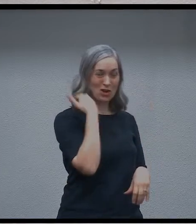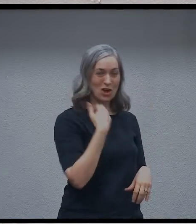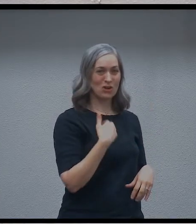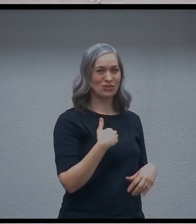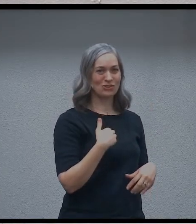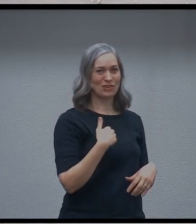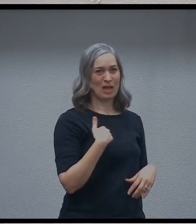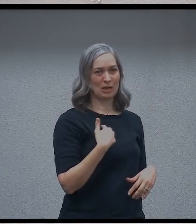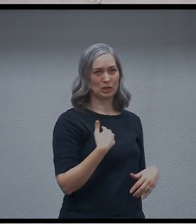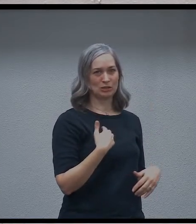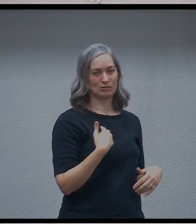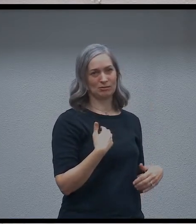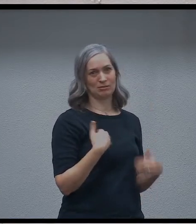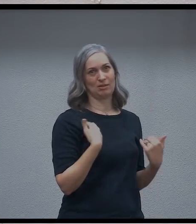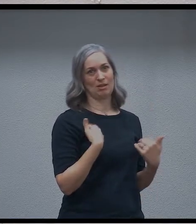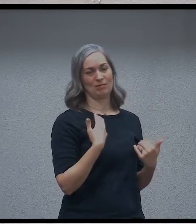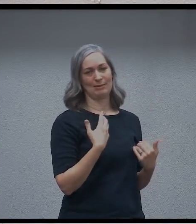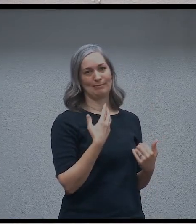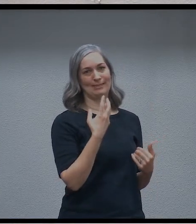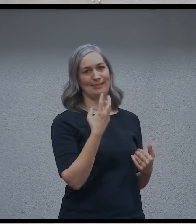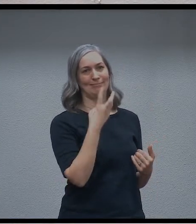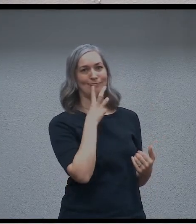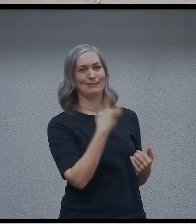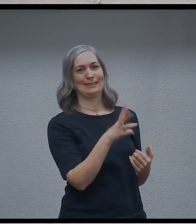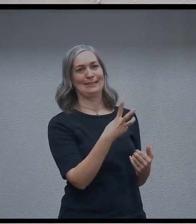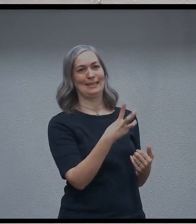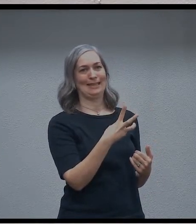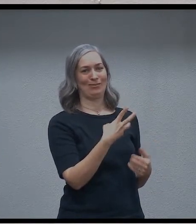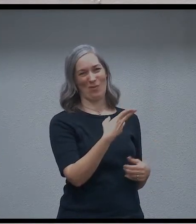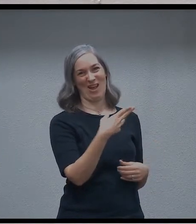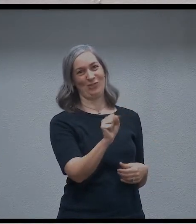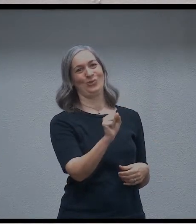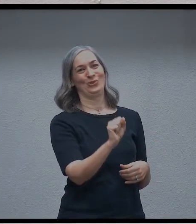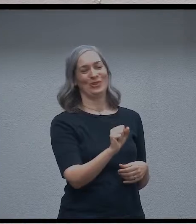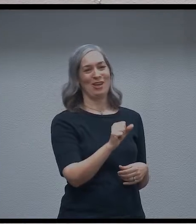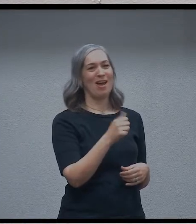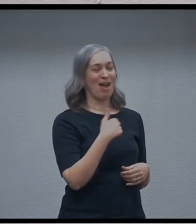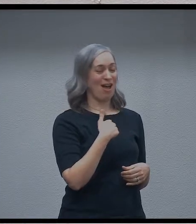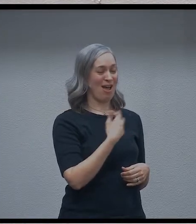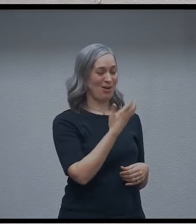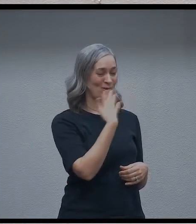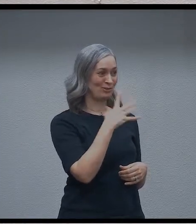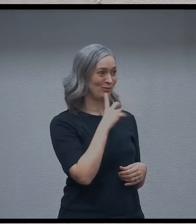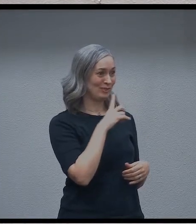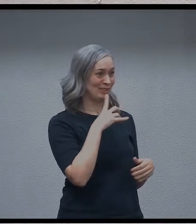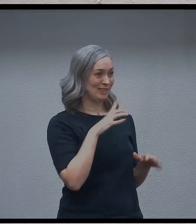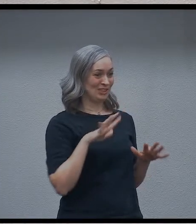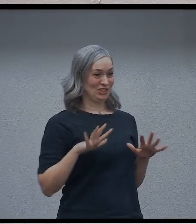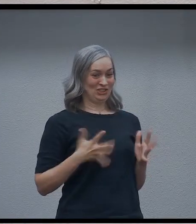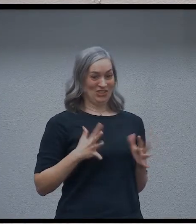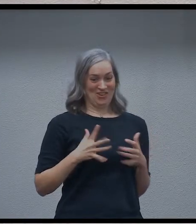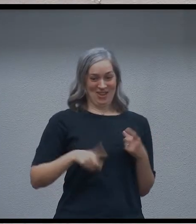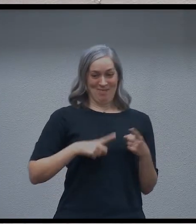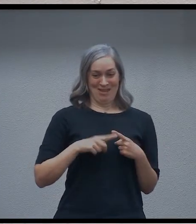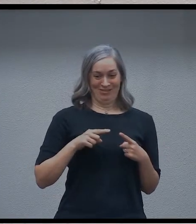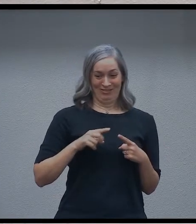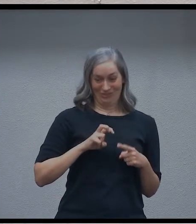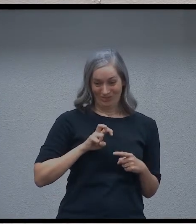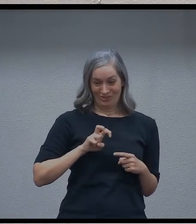when I was like 16 in high school. And let me tell you, I was really nervous about this trip. I